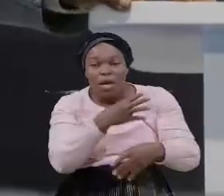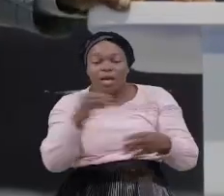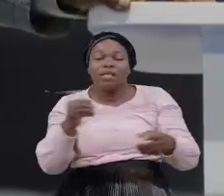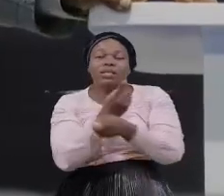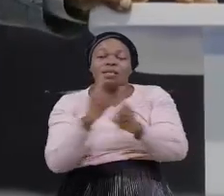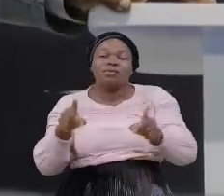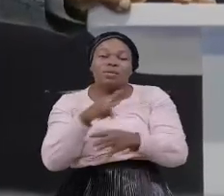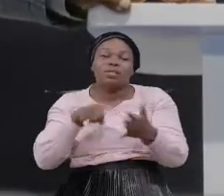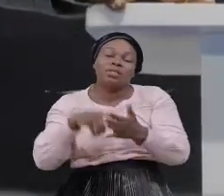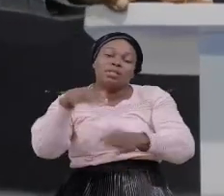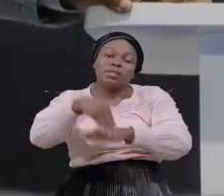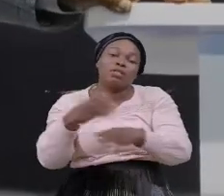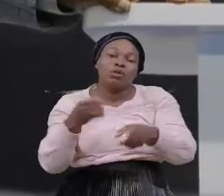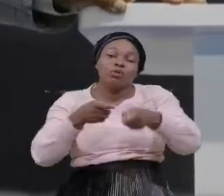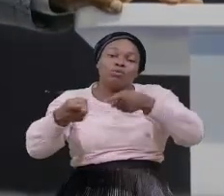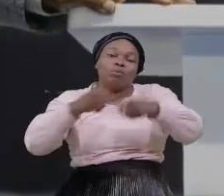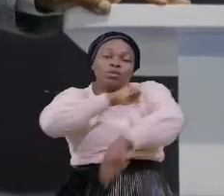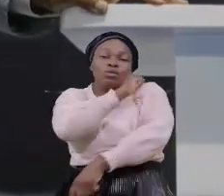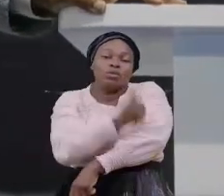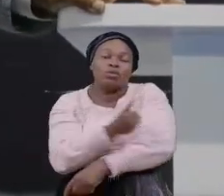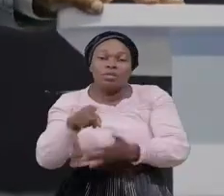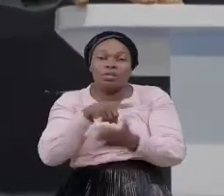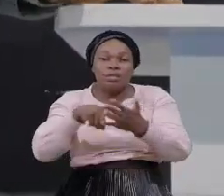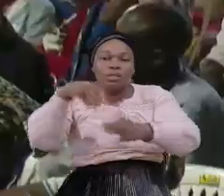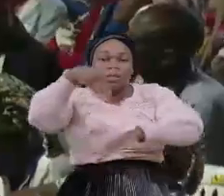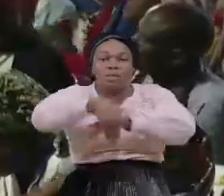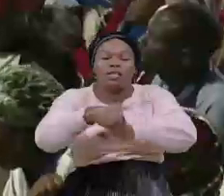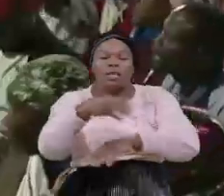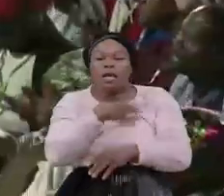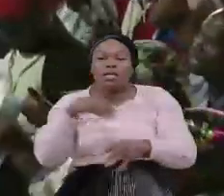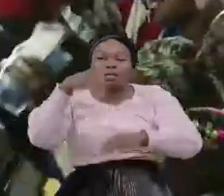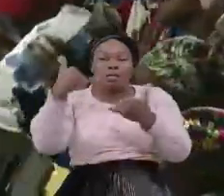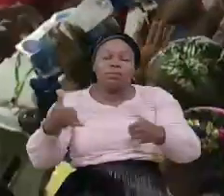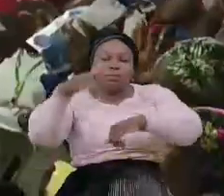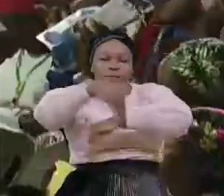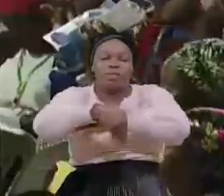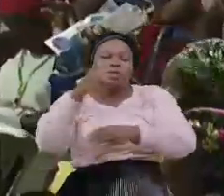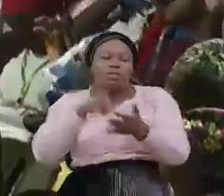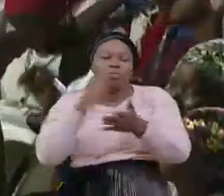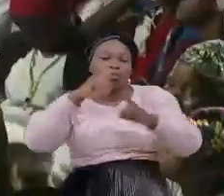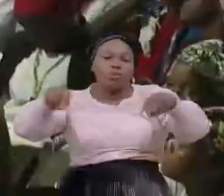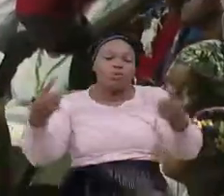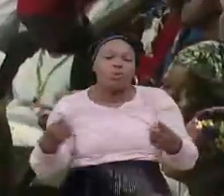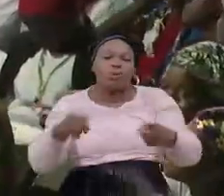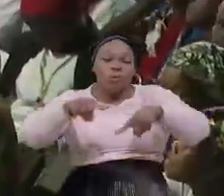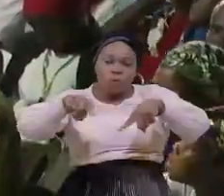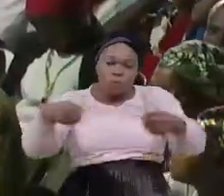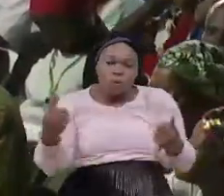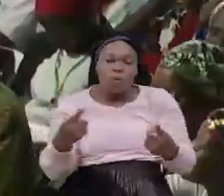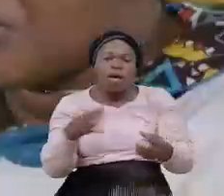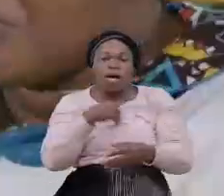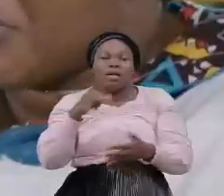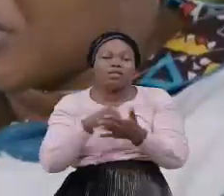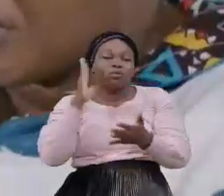dominion tonight, go there, it will arrive there. Go there, it will arrive